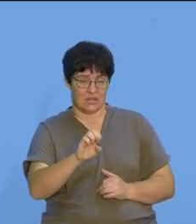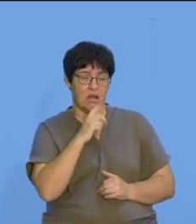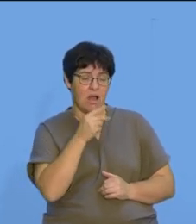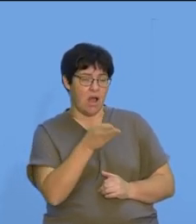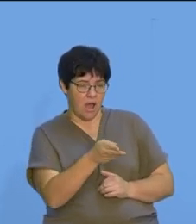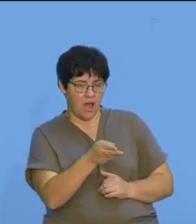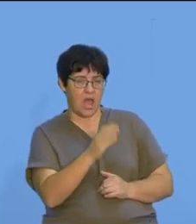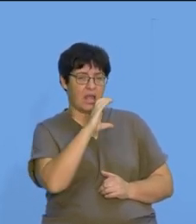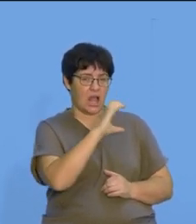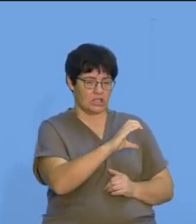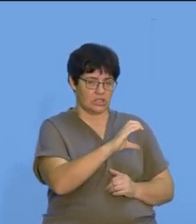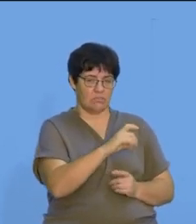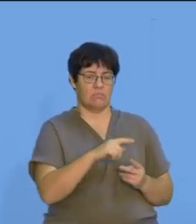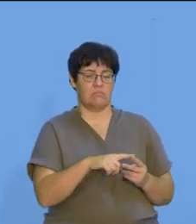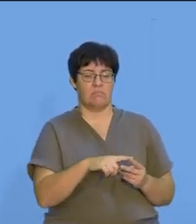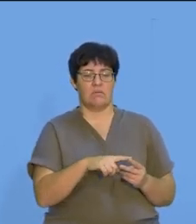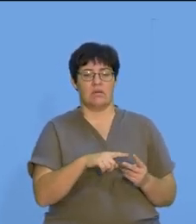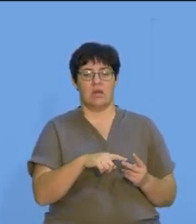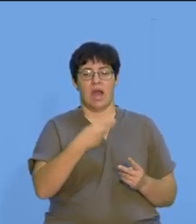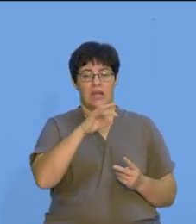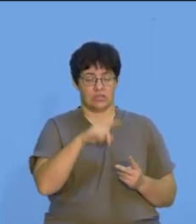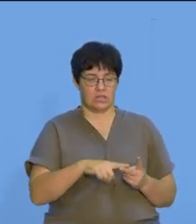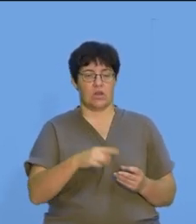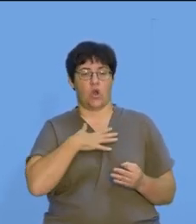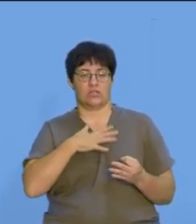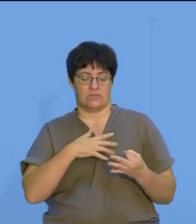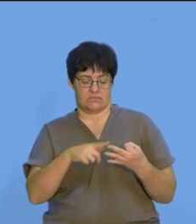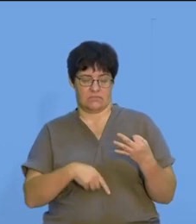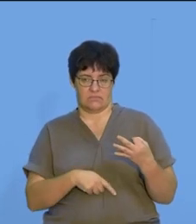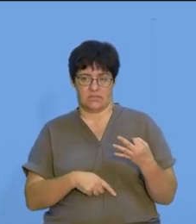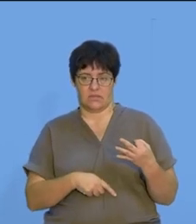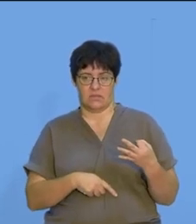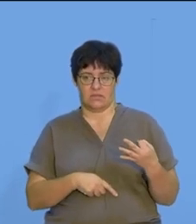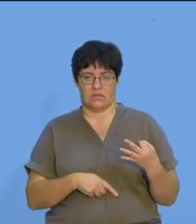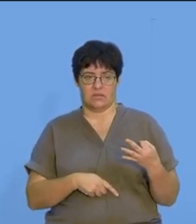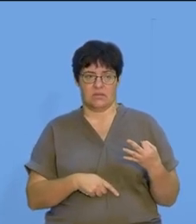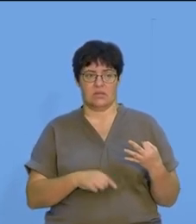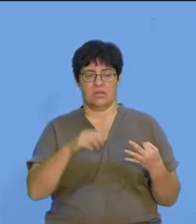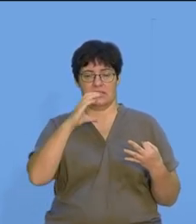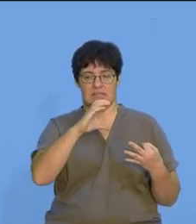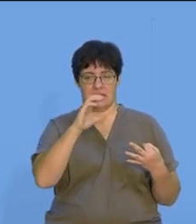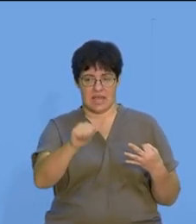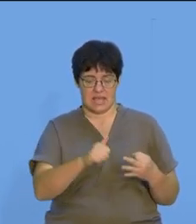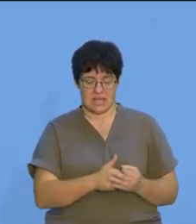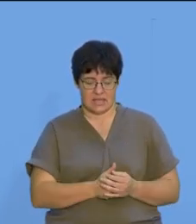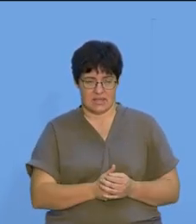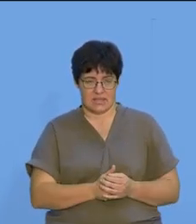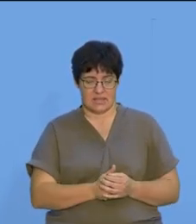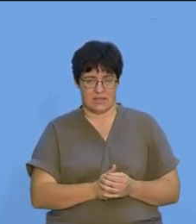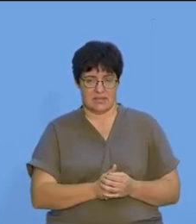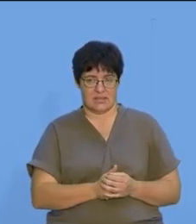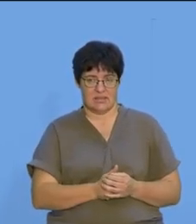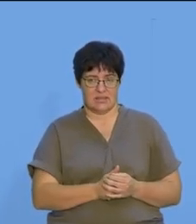that are present here is calcium, hydrogen, and oxygen. So calcium hydroxide,